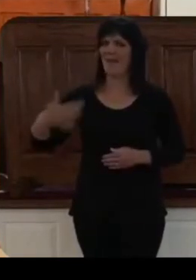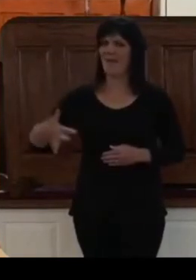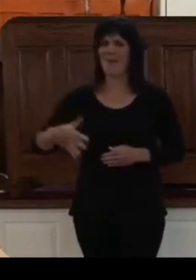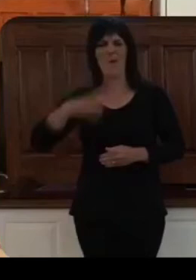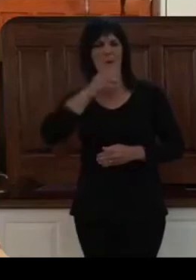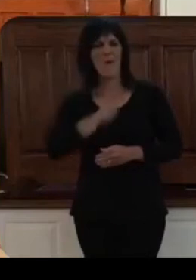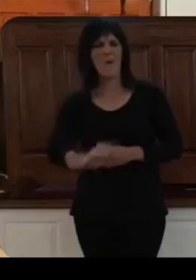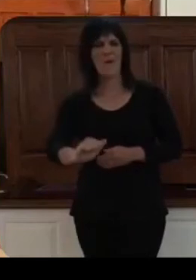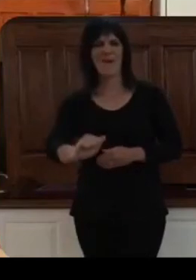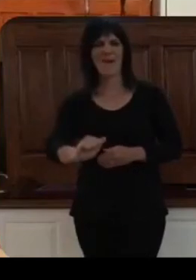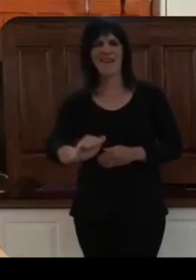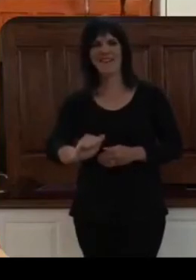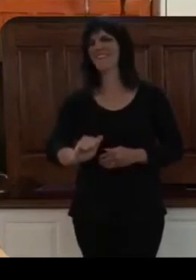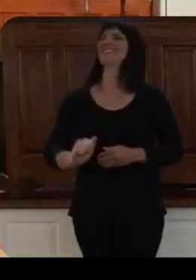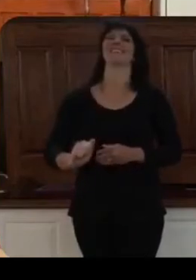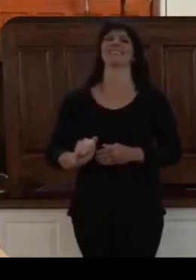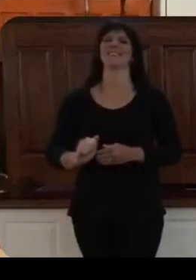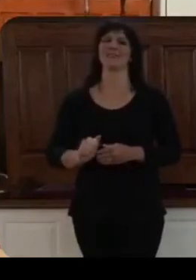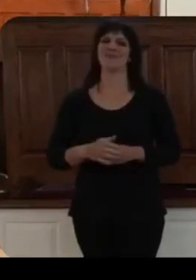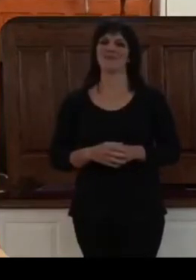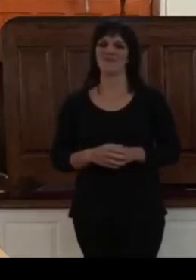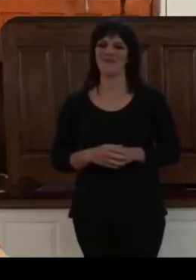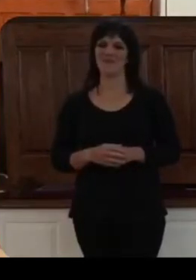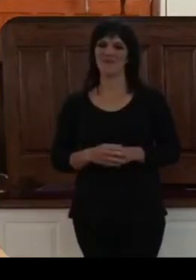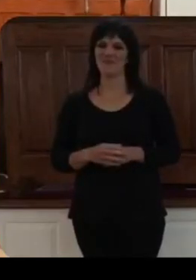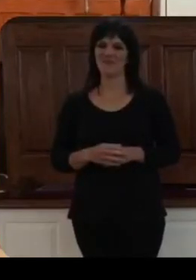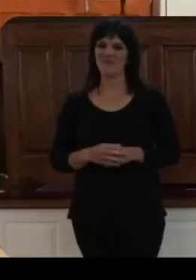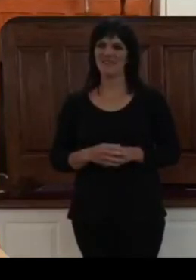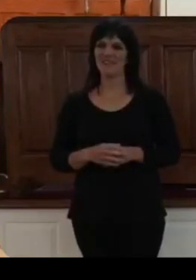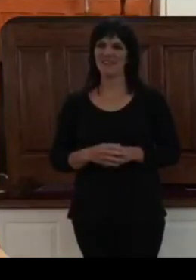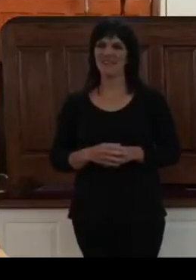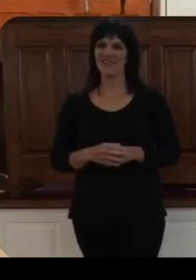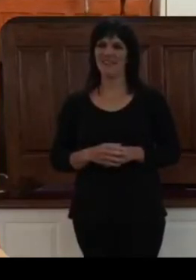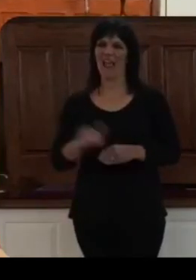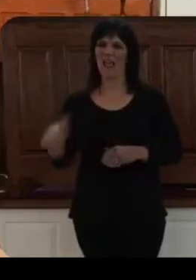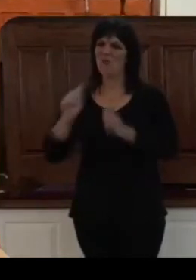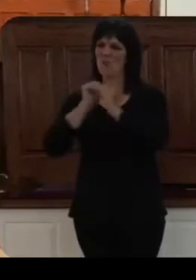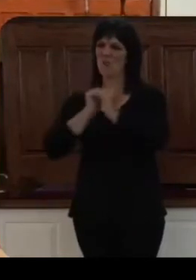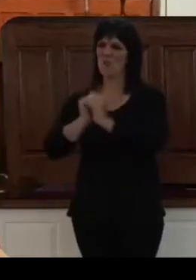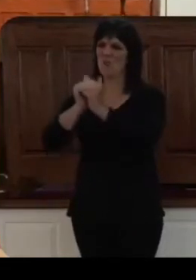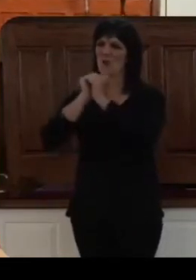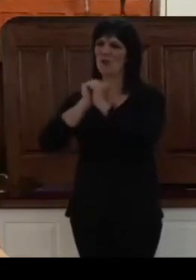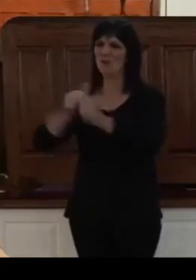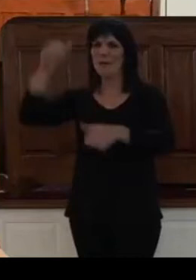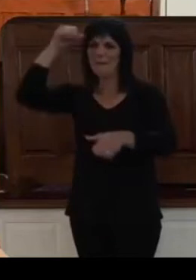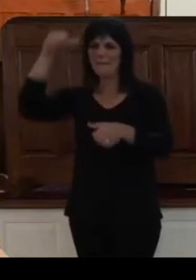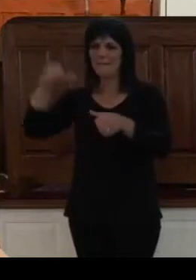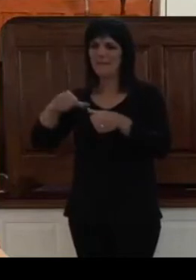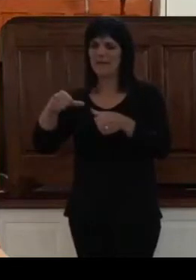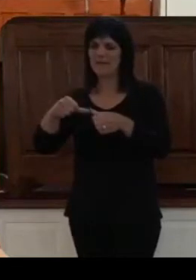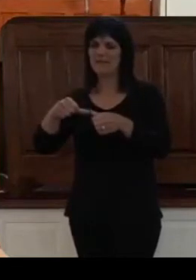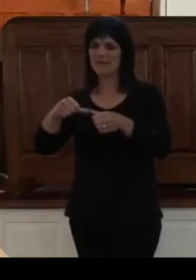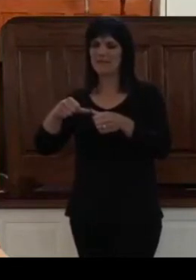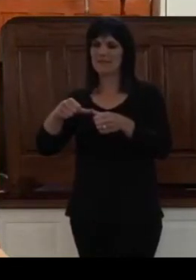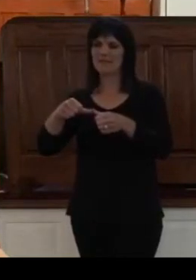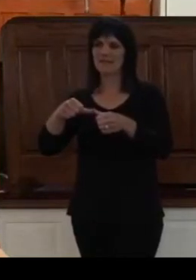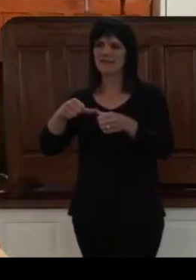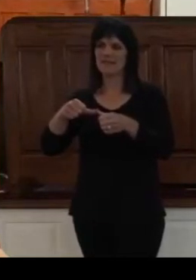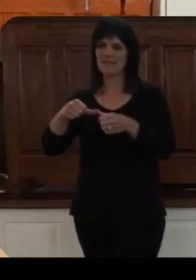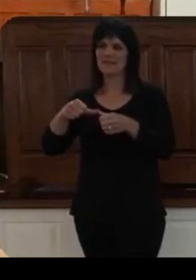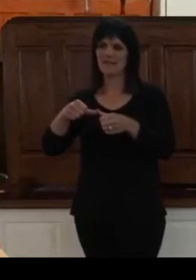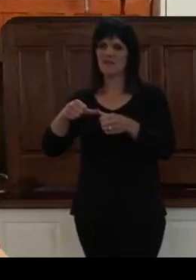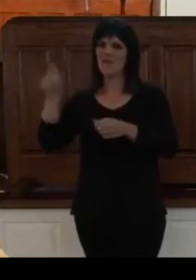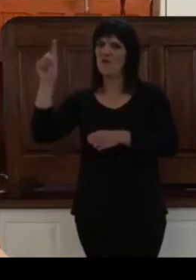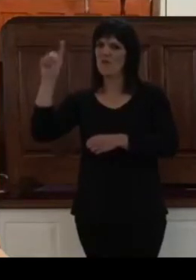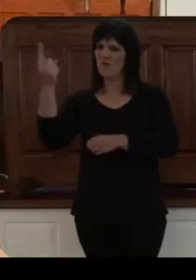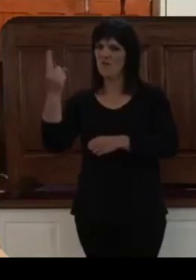old. My word. That's the worship set always reminds me. You may get tired of it. That worship set was our